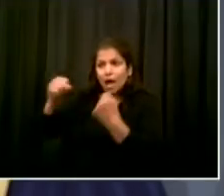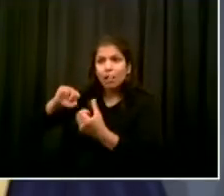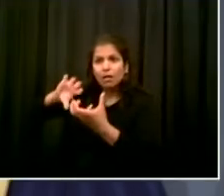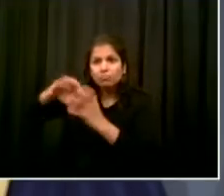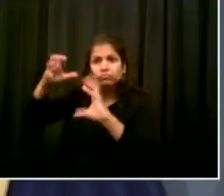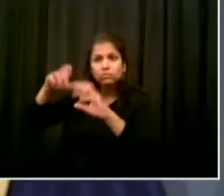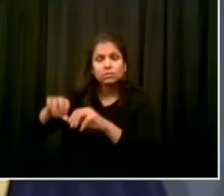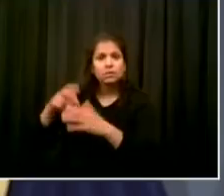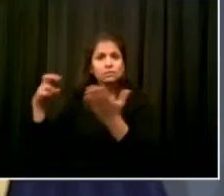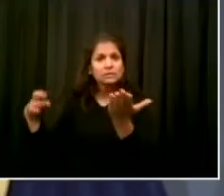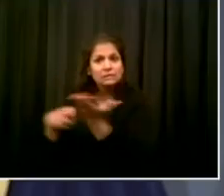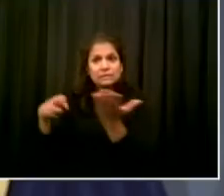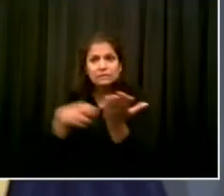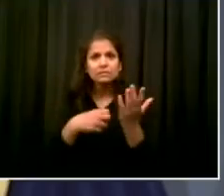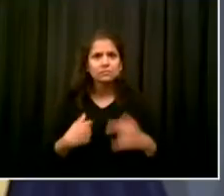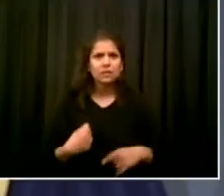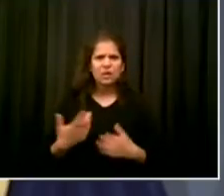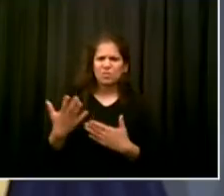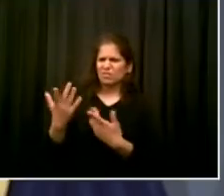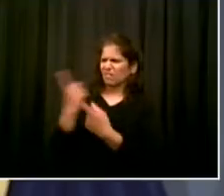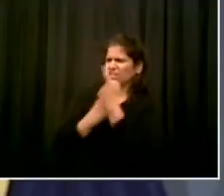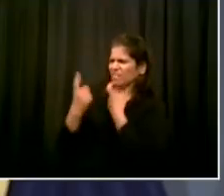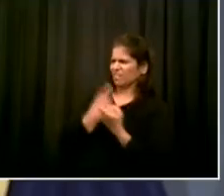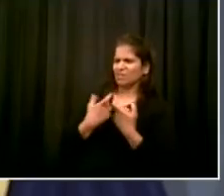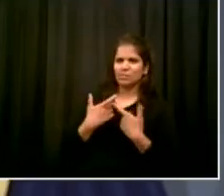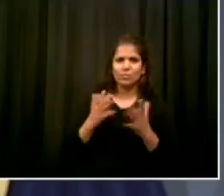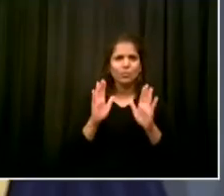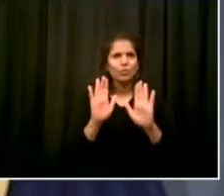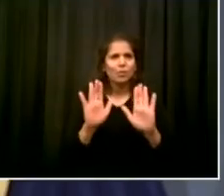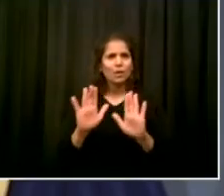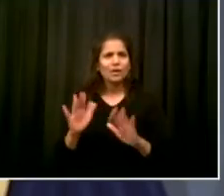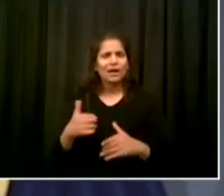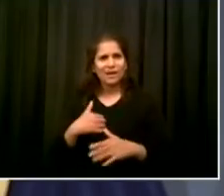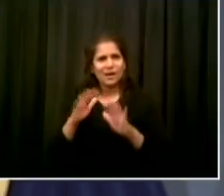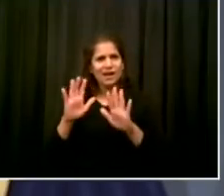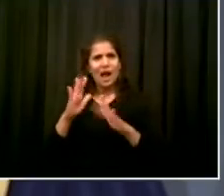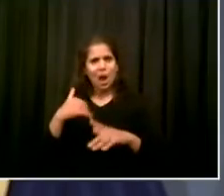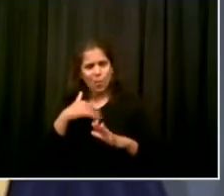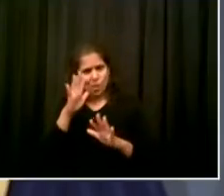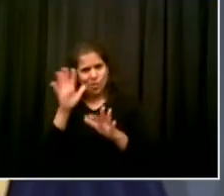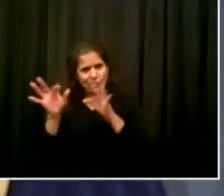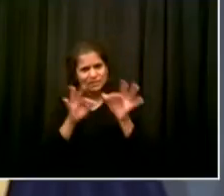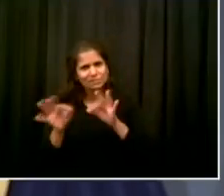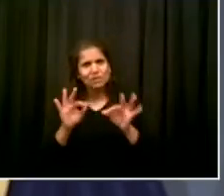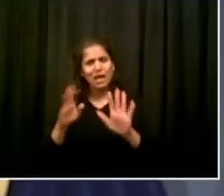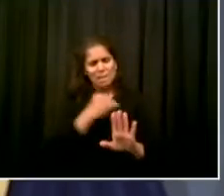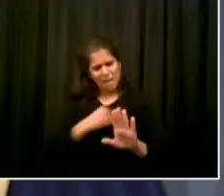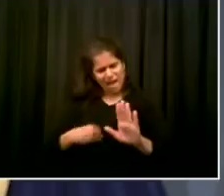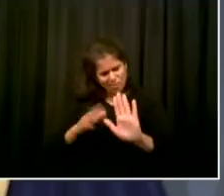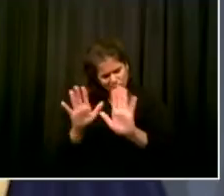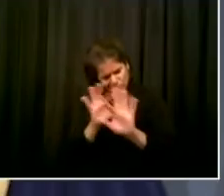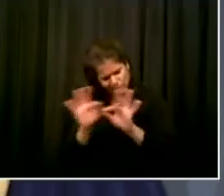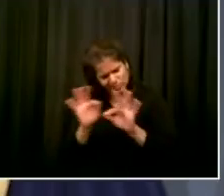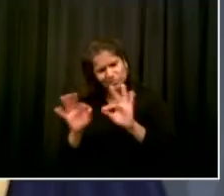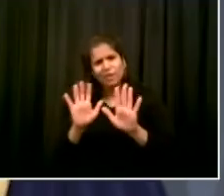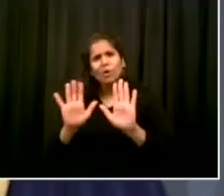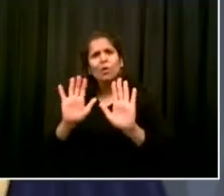with us. I'll start and pass to Vicky, and she can give you what she has. Obviously, look, we're 2 full days have passed so far,